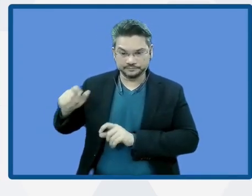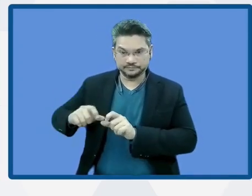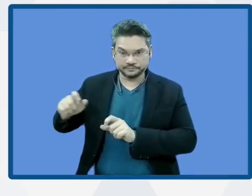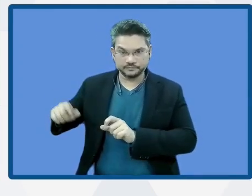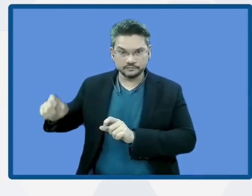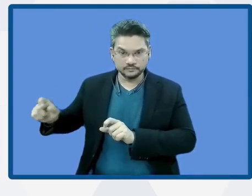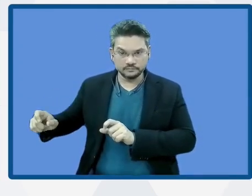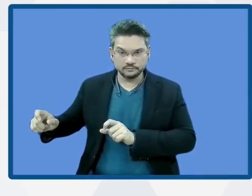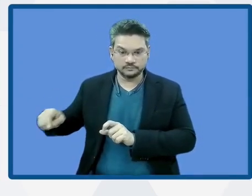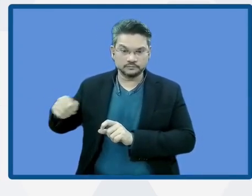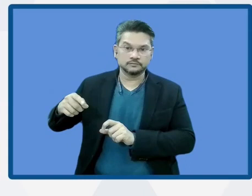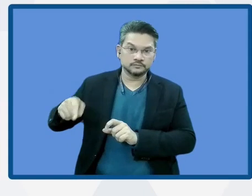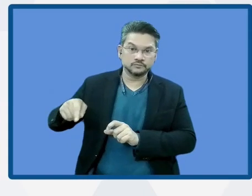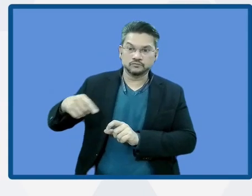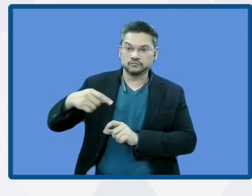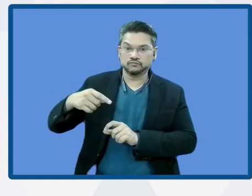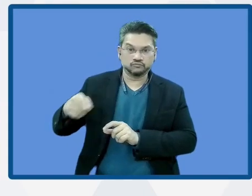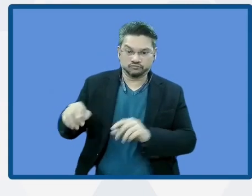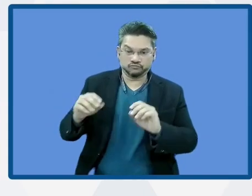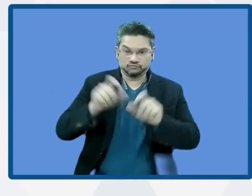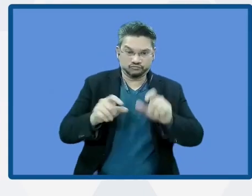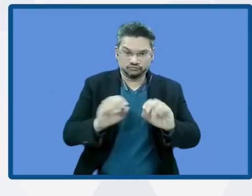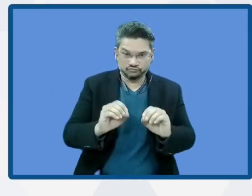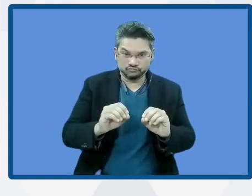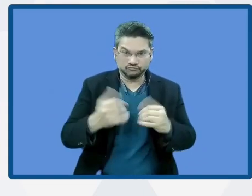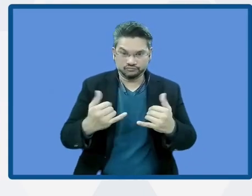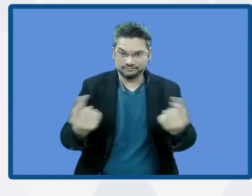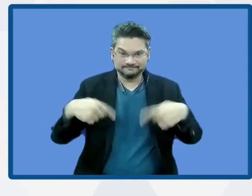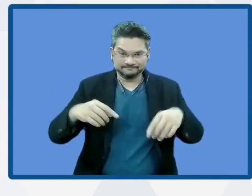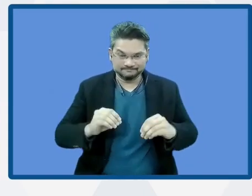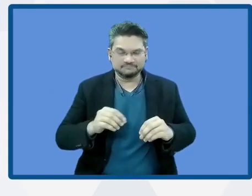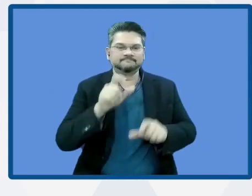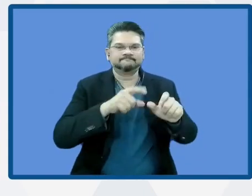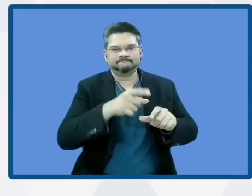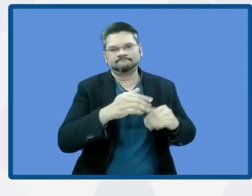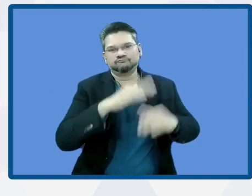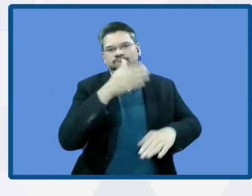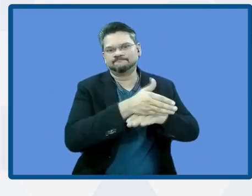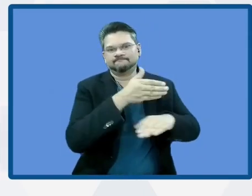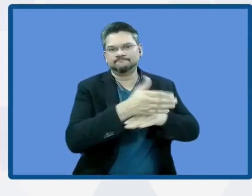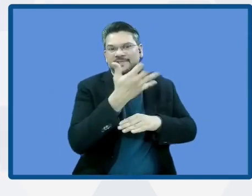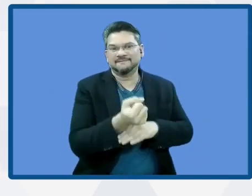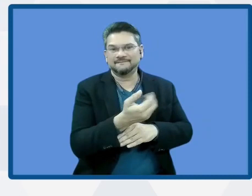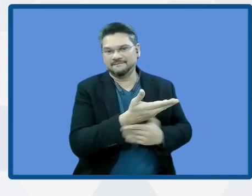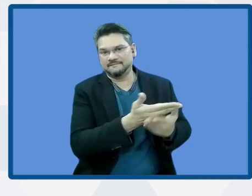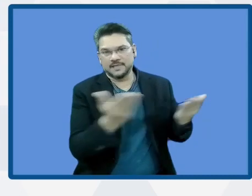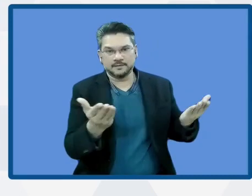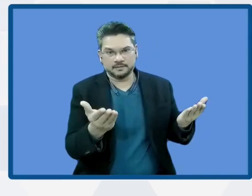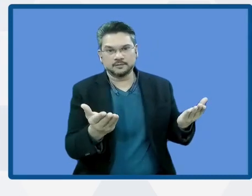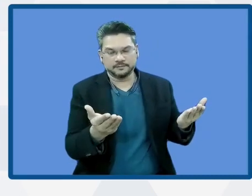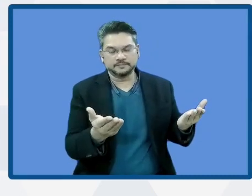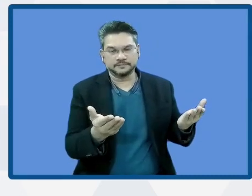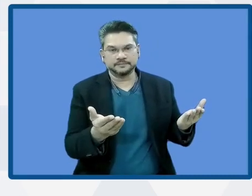actually affected on a daily basis by the disasters. Therefore, we would